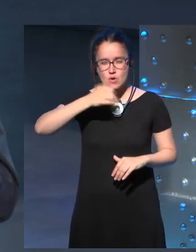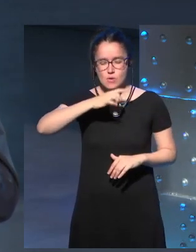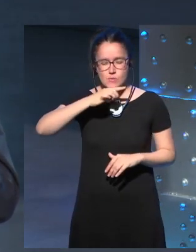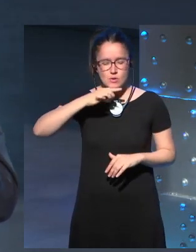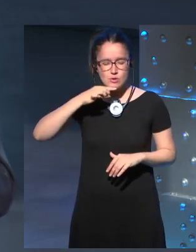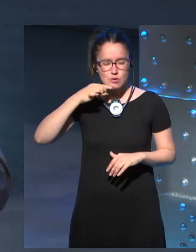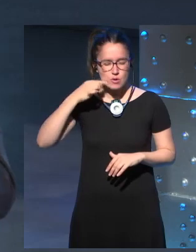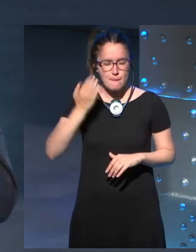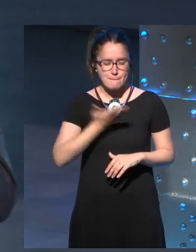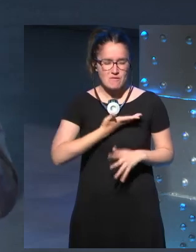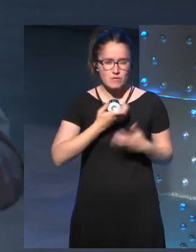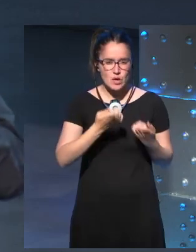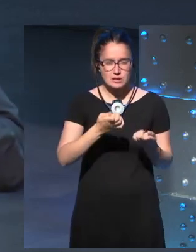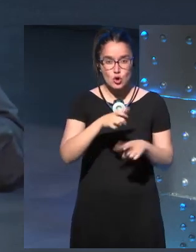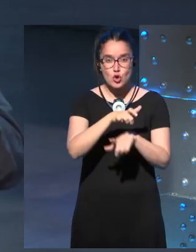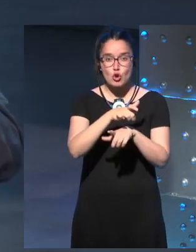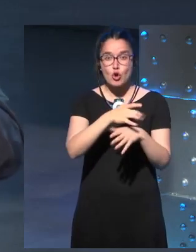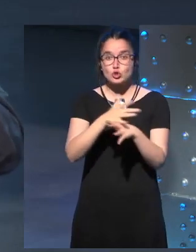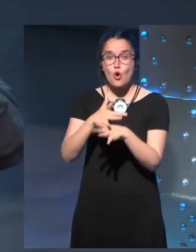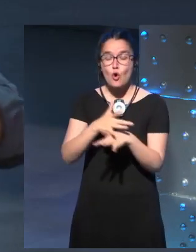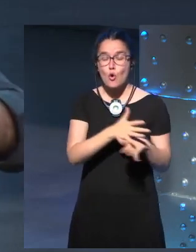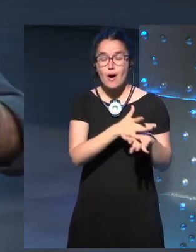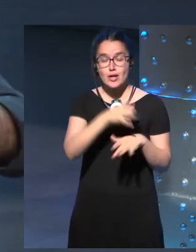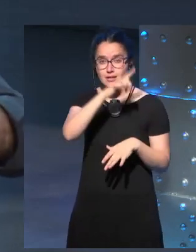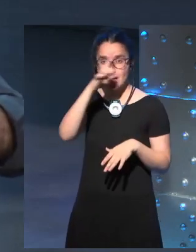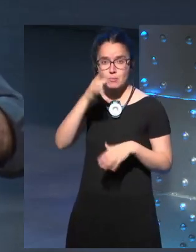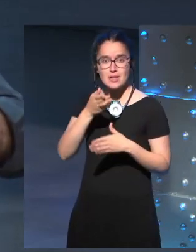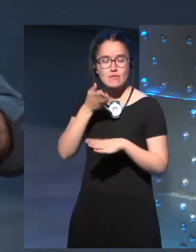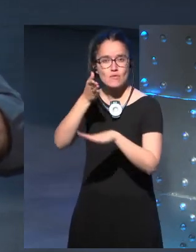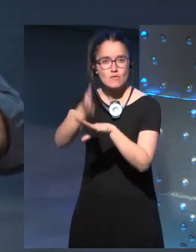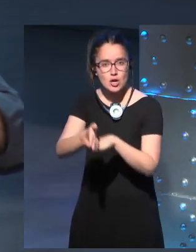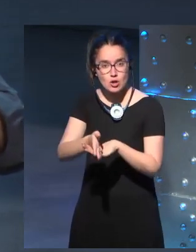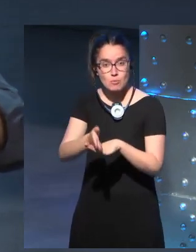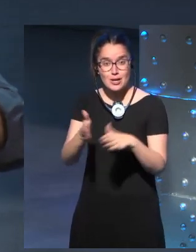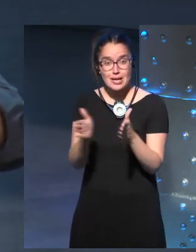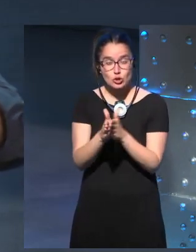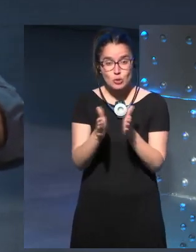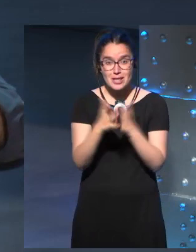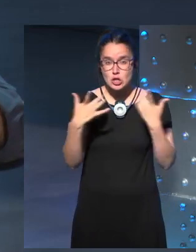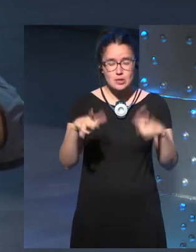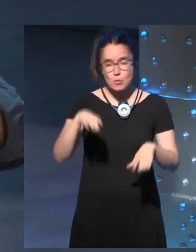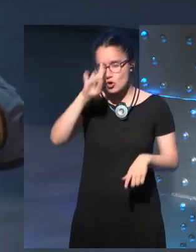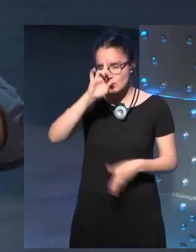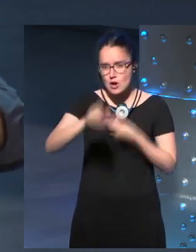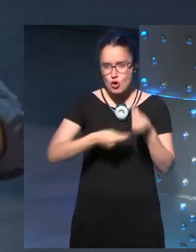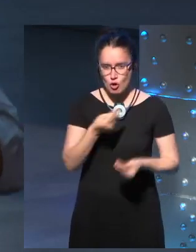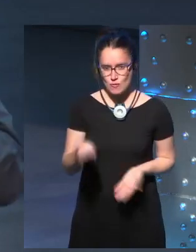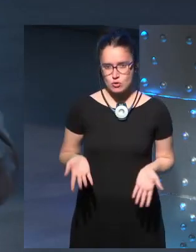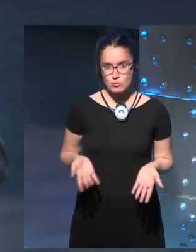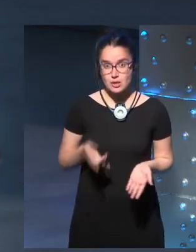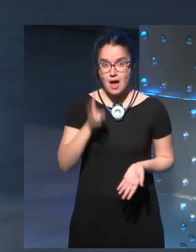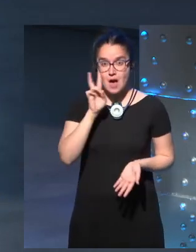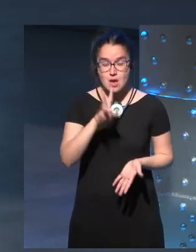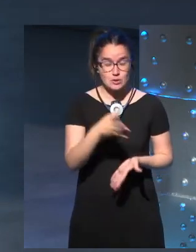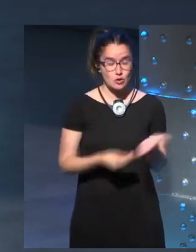him to console him, because the Liverpool players didn't know what to do. Because you watch those mistakes, you